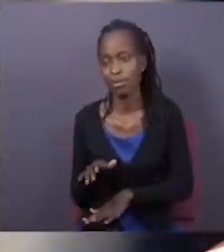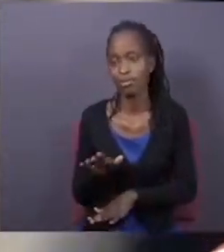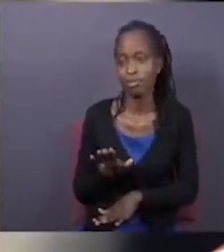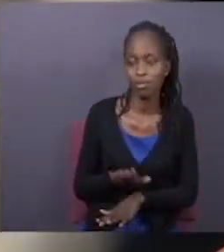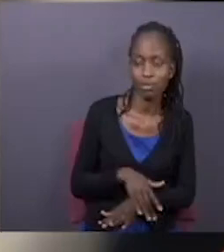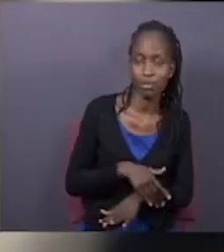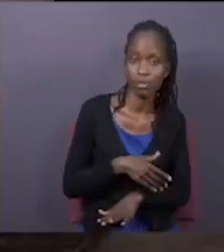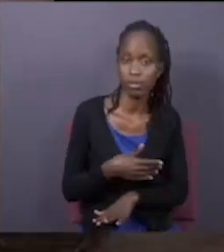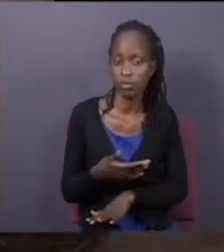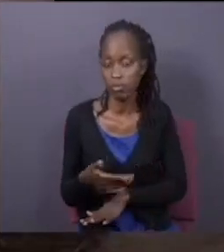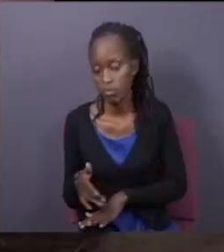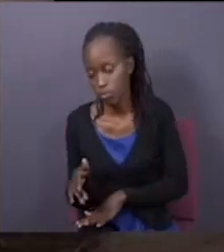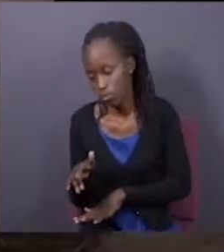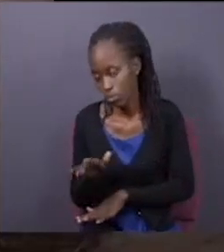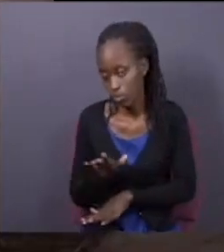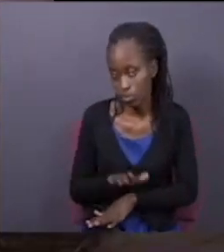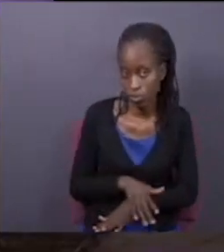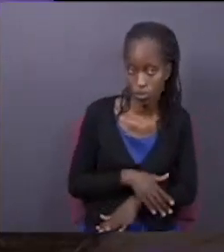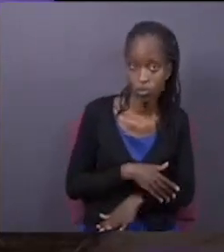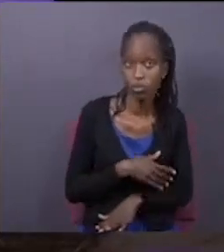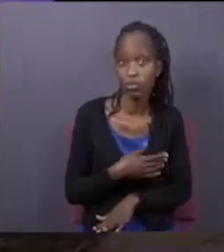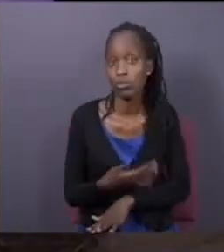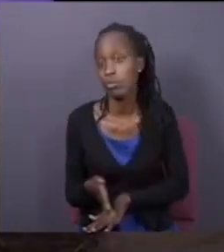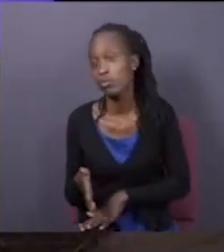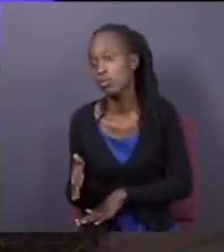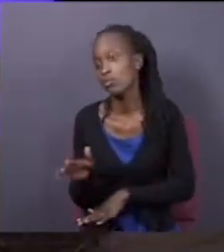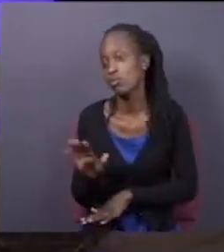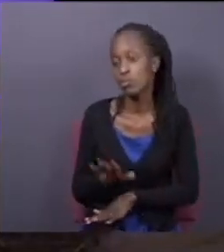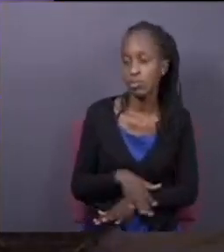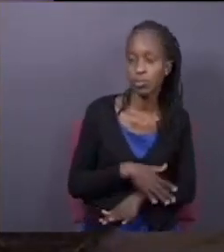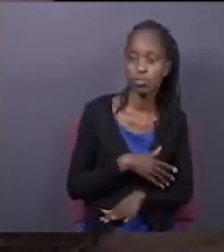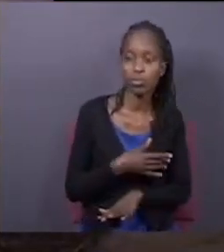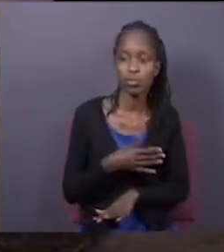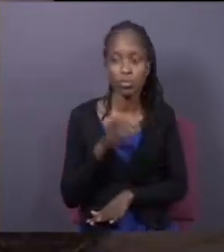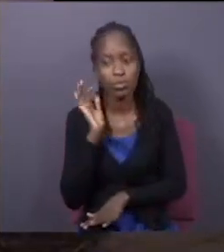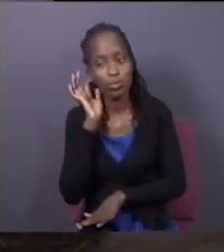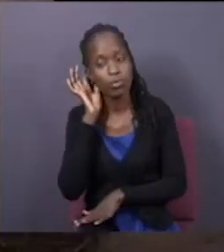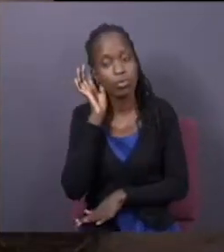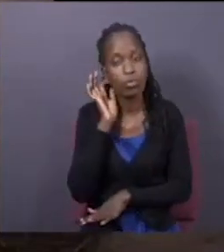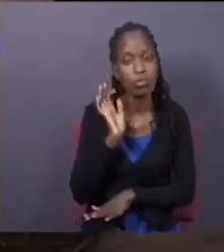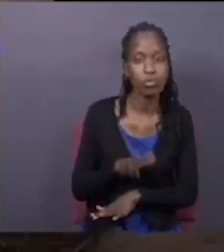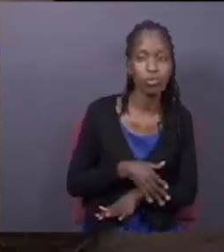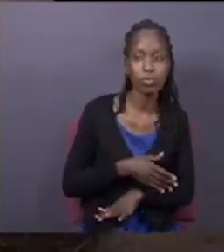Has he been good to you? We can give him a shout.